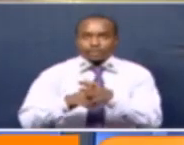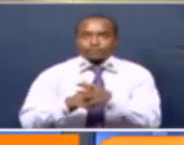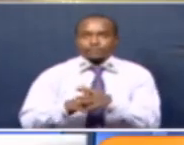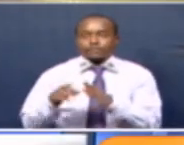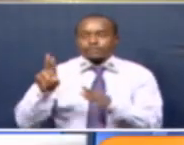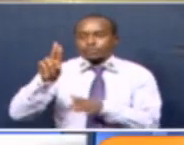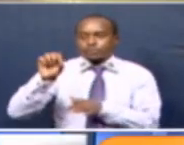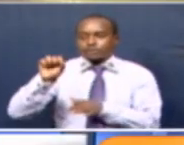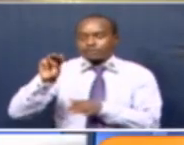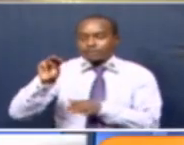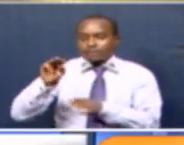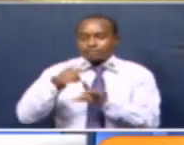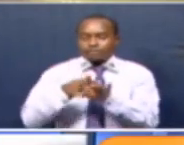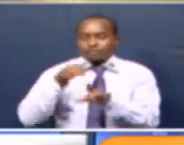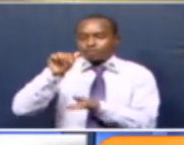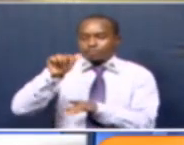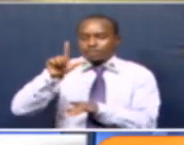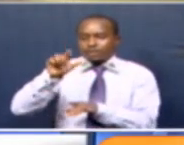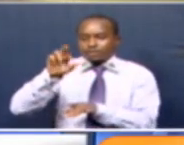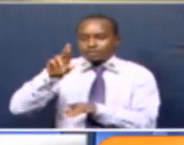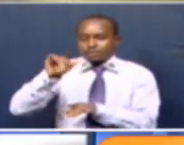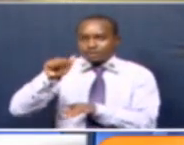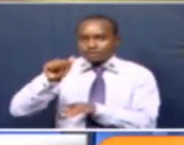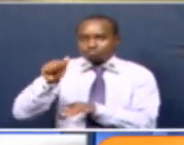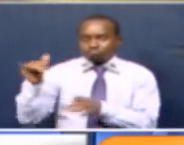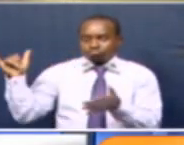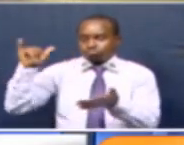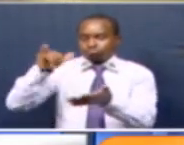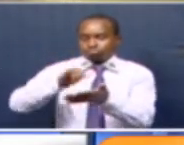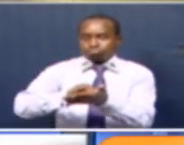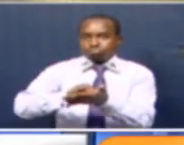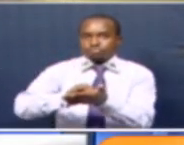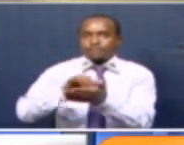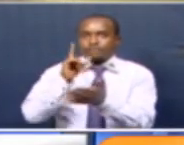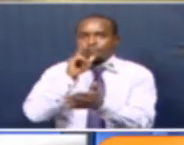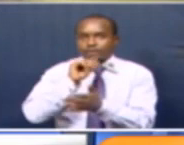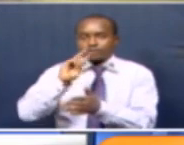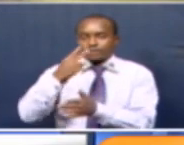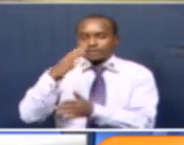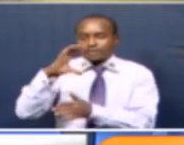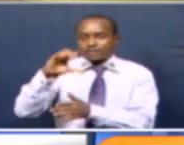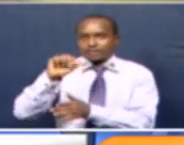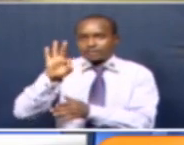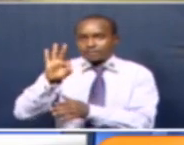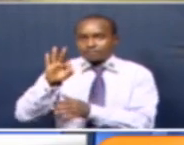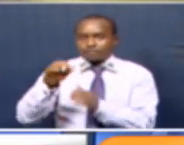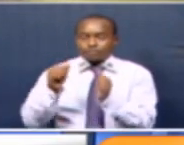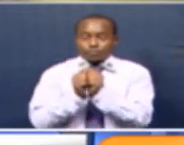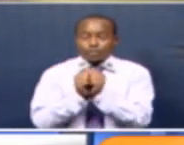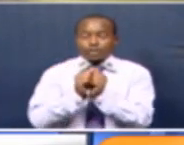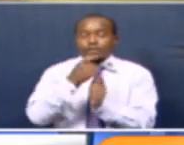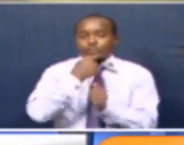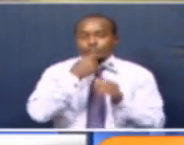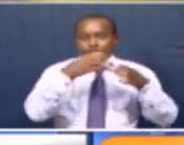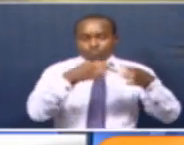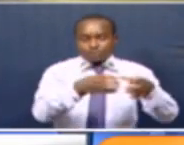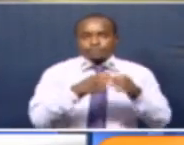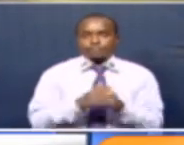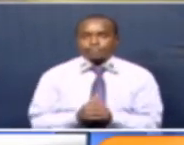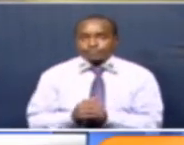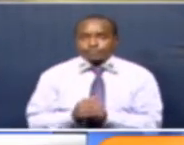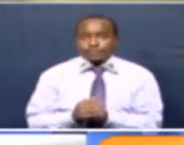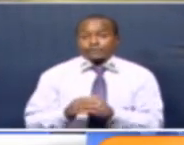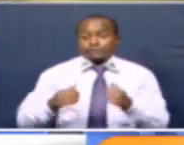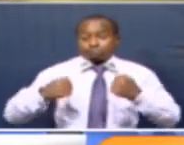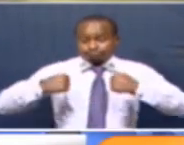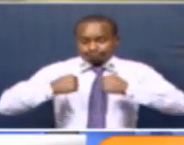USM Alger from Algeria arrived in the country this morning for their second CAF Confederations Cup match against host Kenyan champions Gor Mahia. The match will be